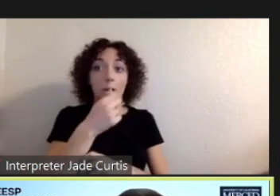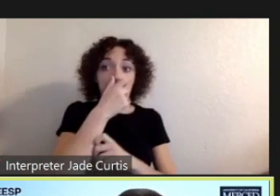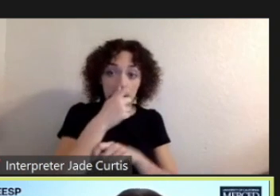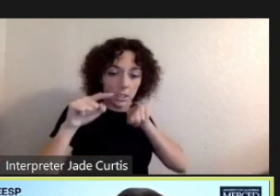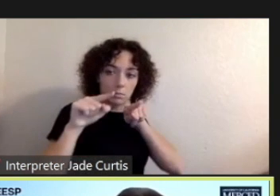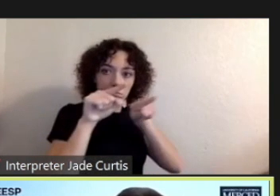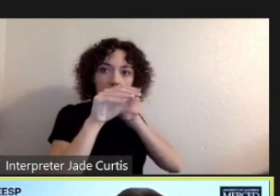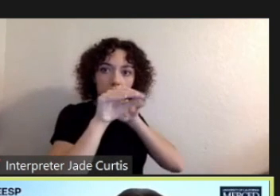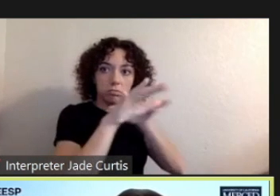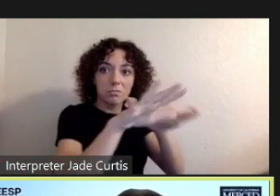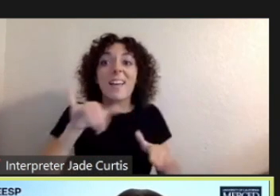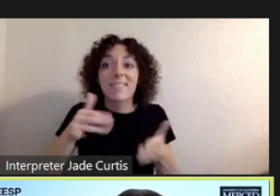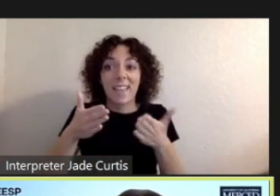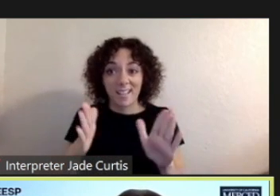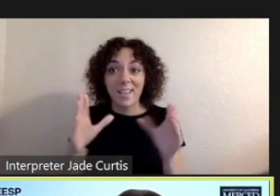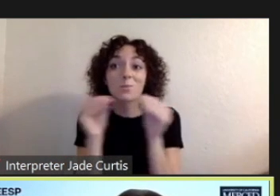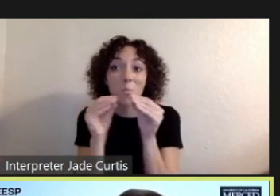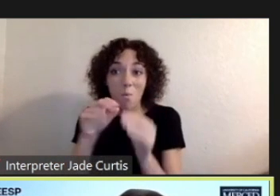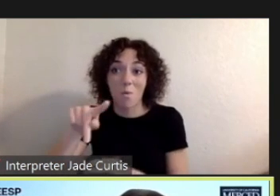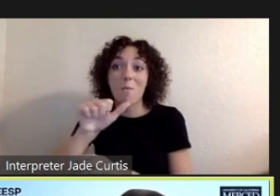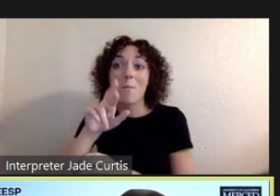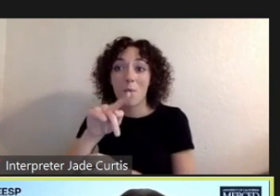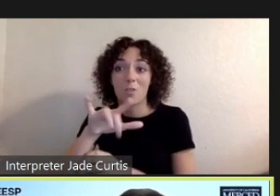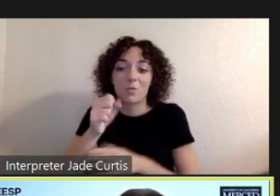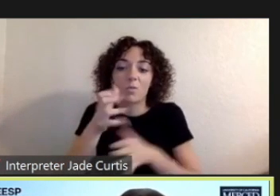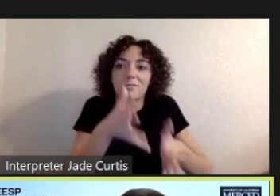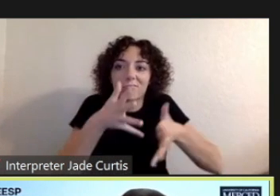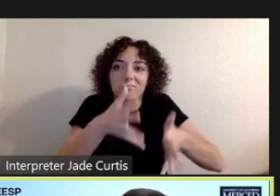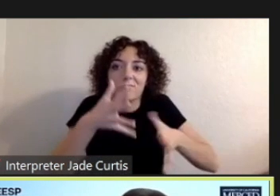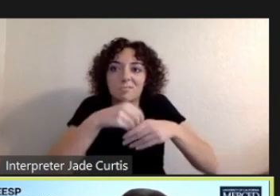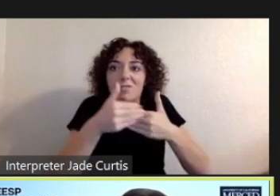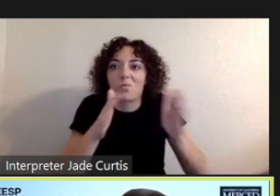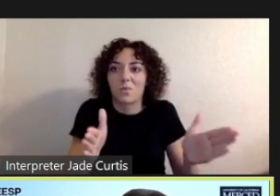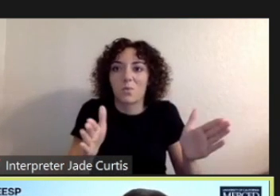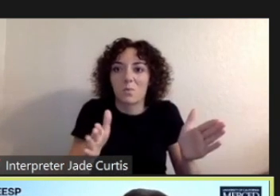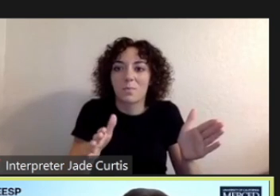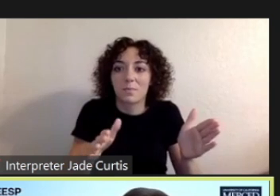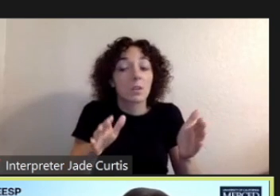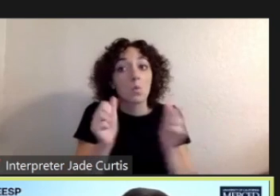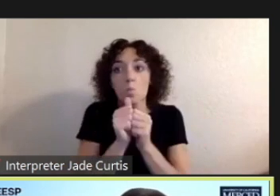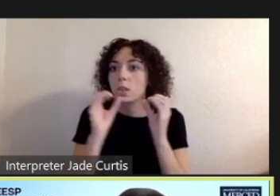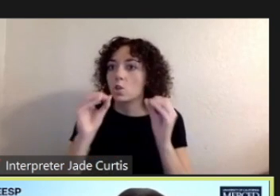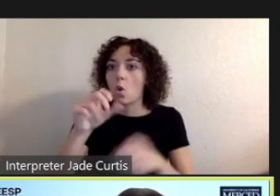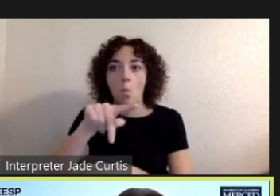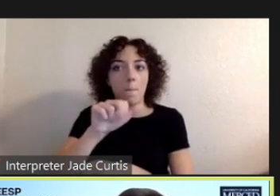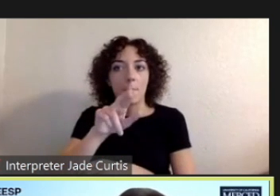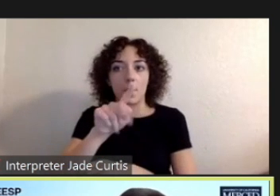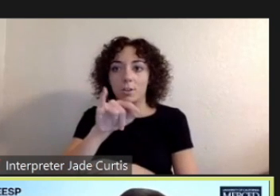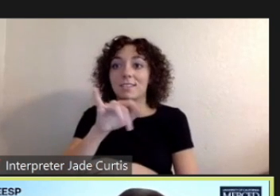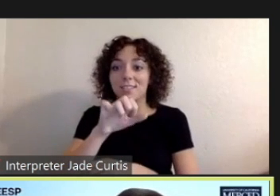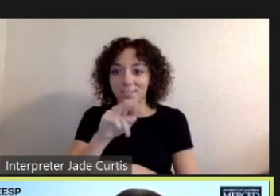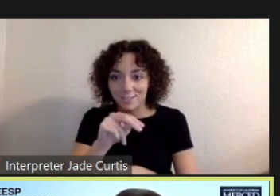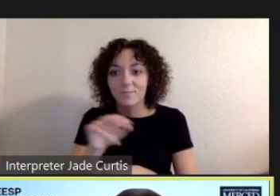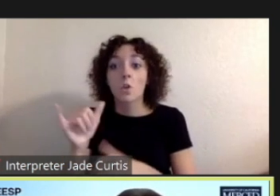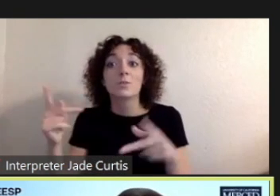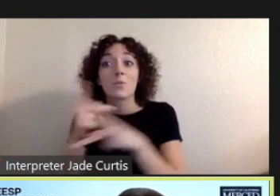to stay inside the room, as opposed to when there is no partition. And the case gets worse for the child who's sneezing and